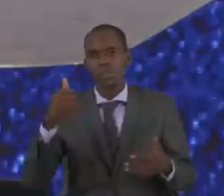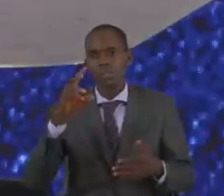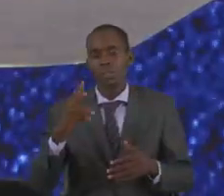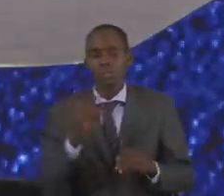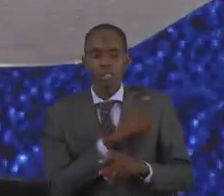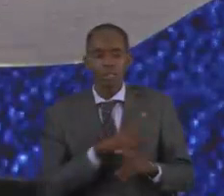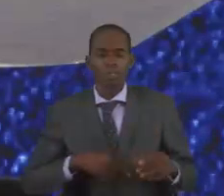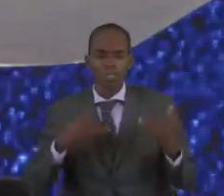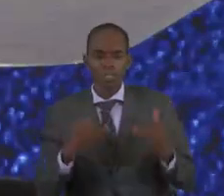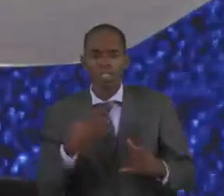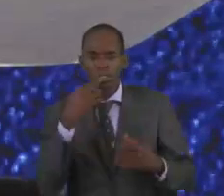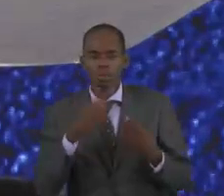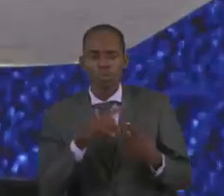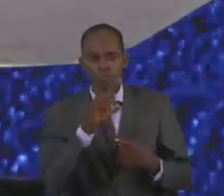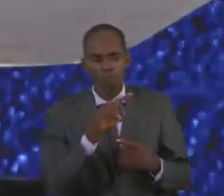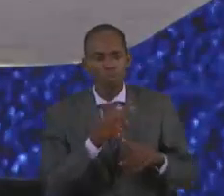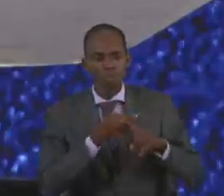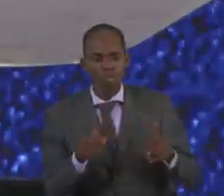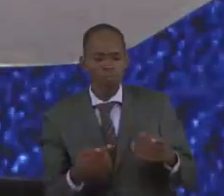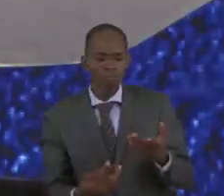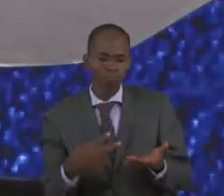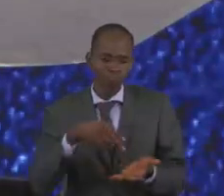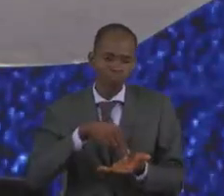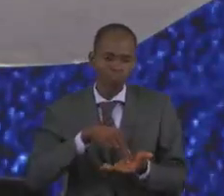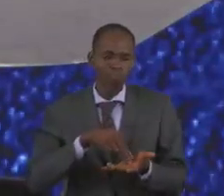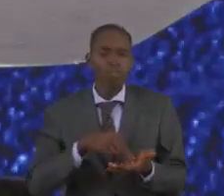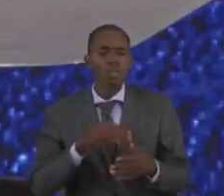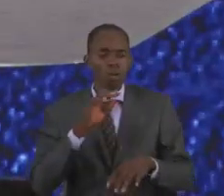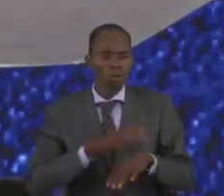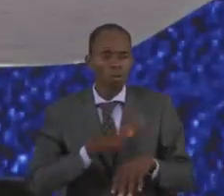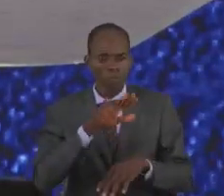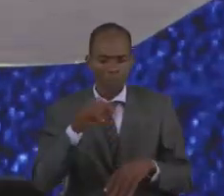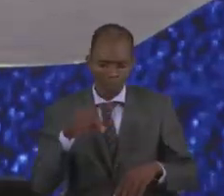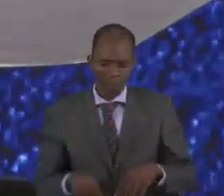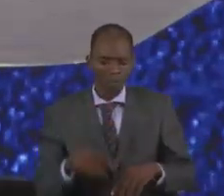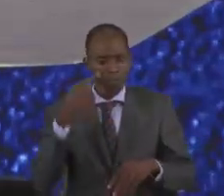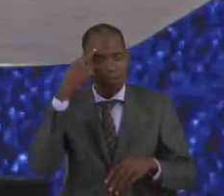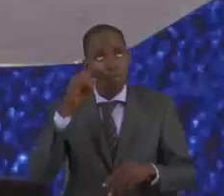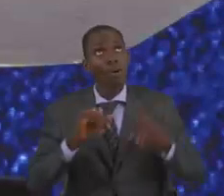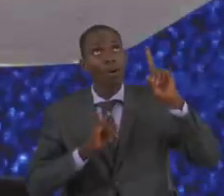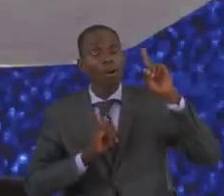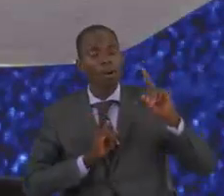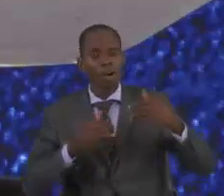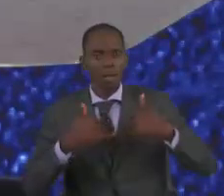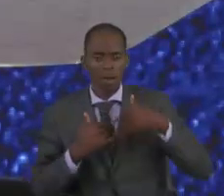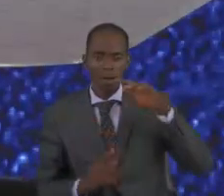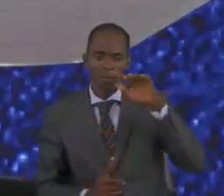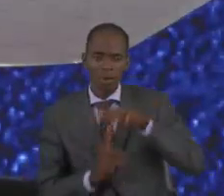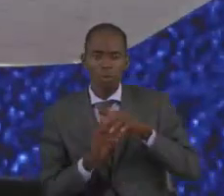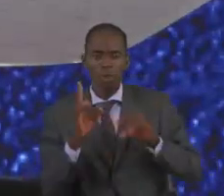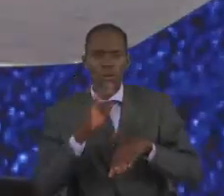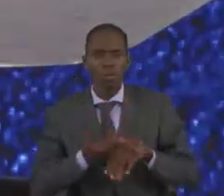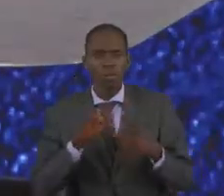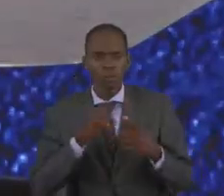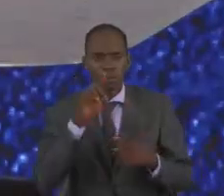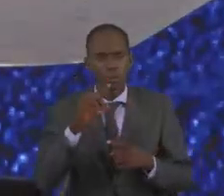to speak, but rise and stand upon thy feet, for I have appeared unto thee